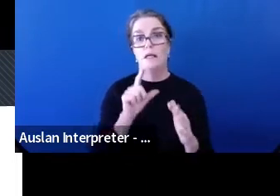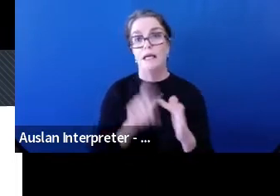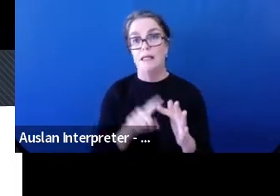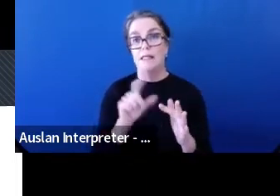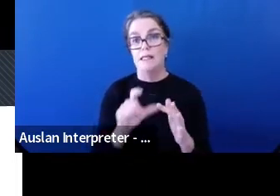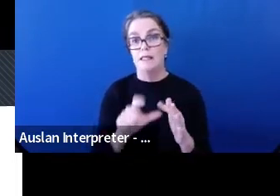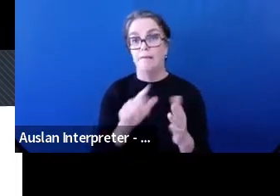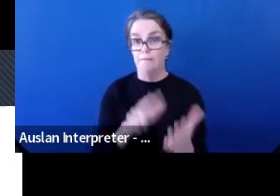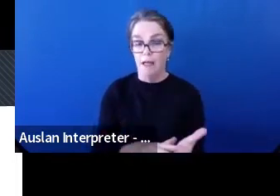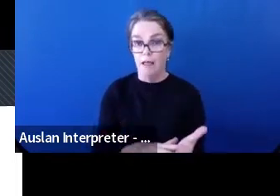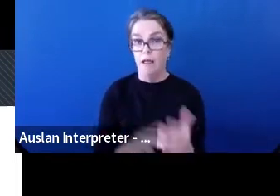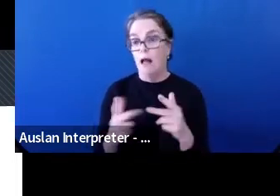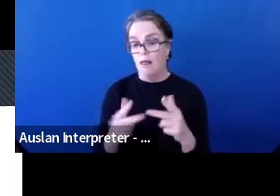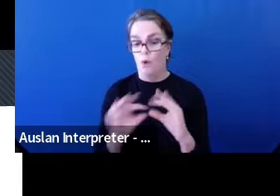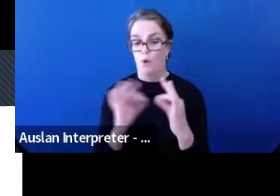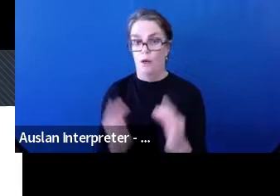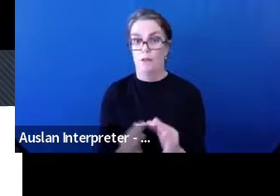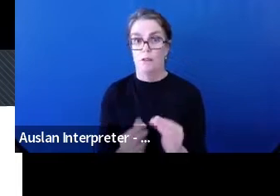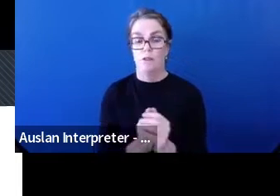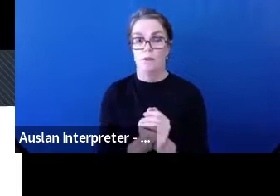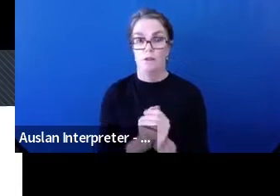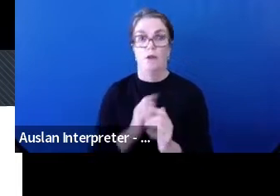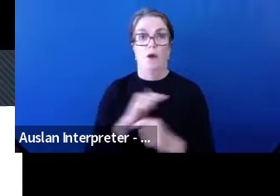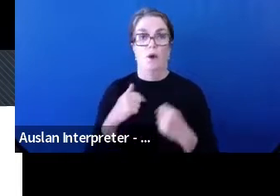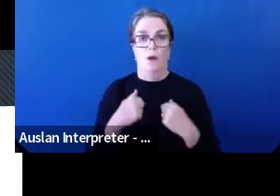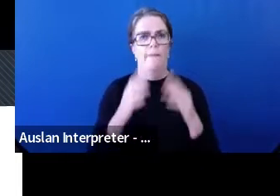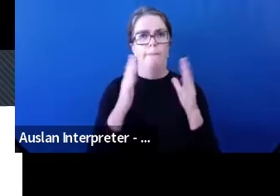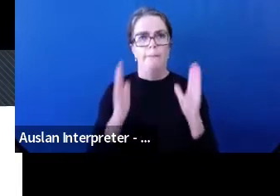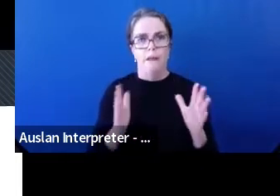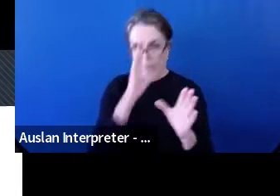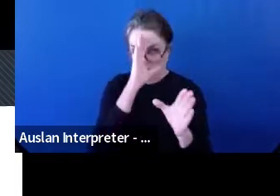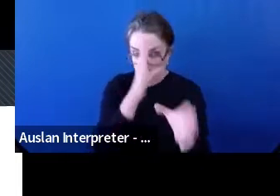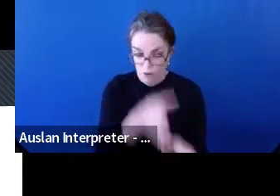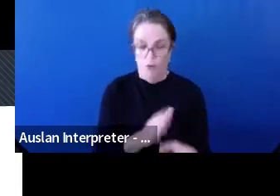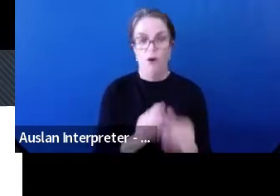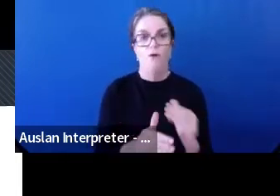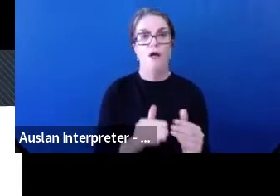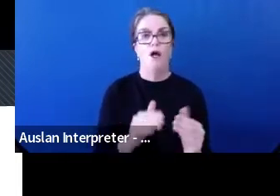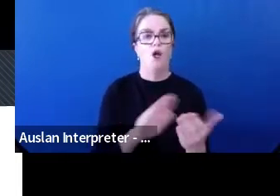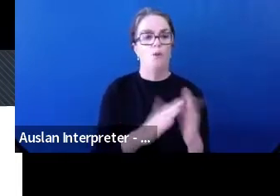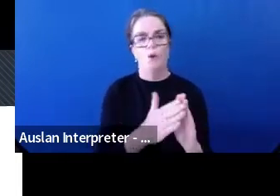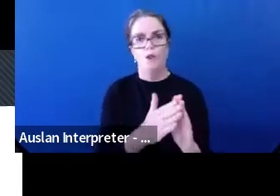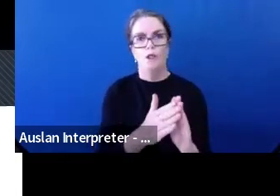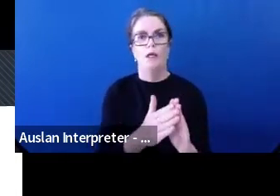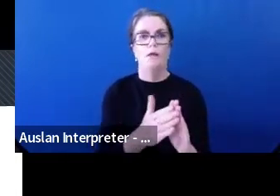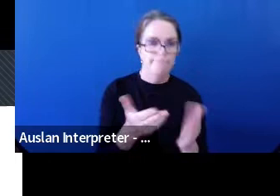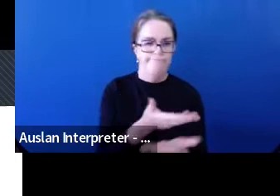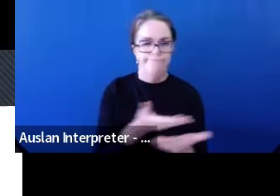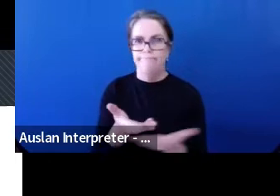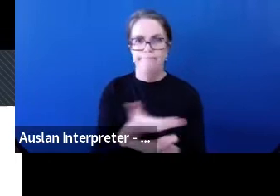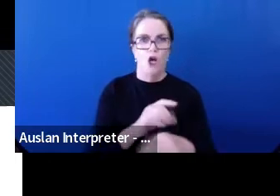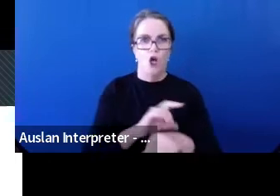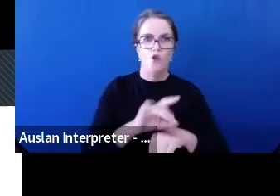our part, we had a big focus on community consultations to get